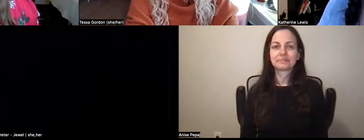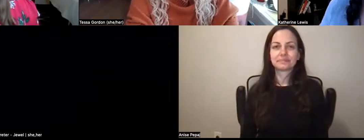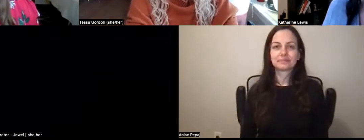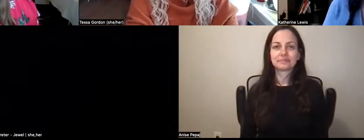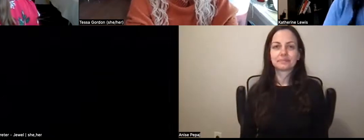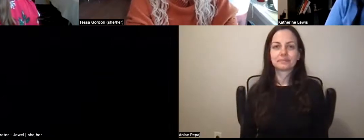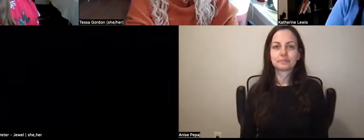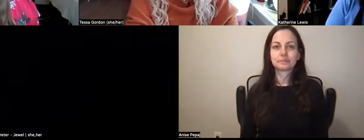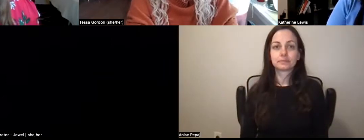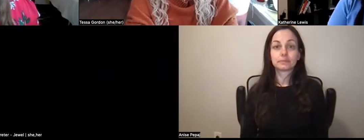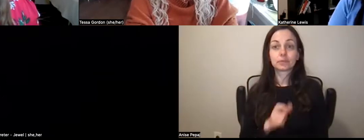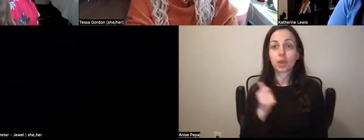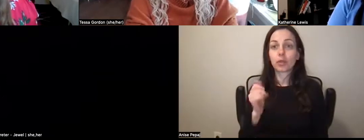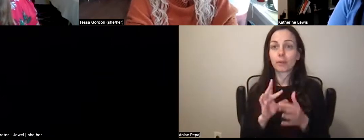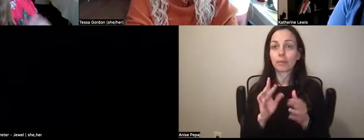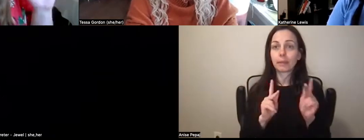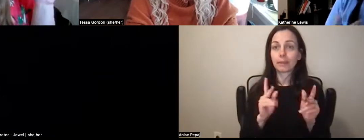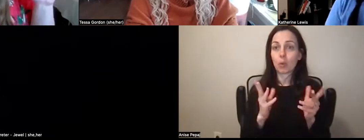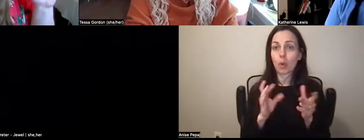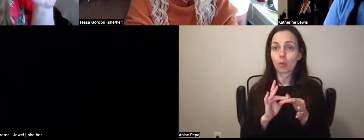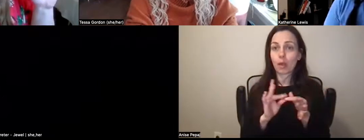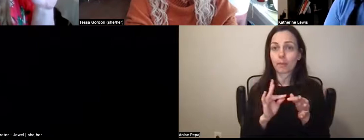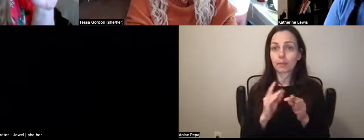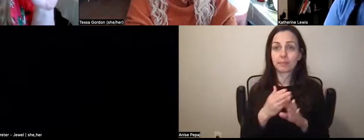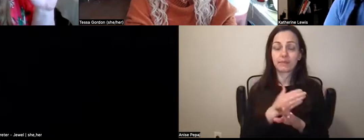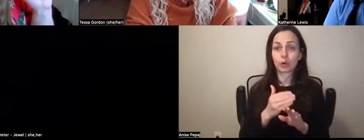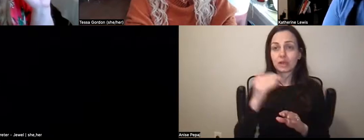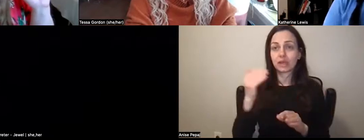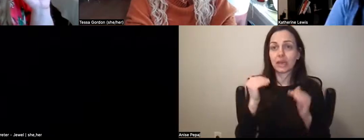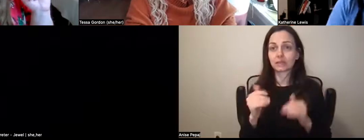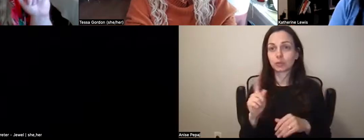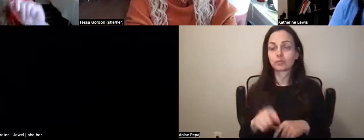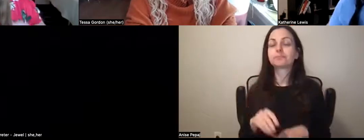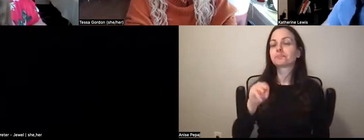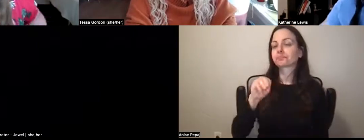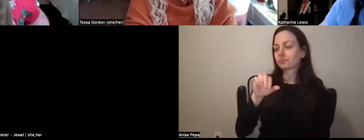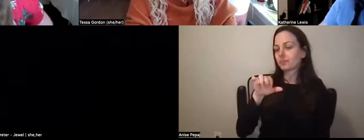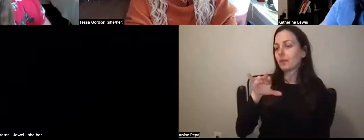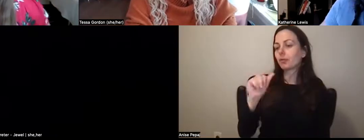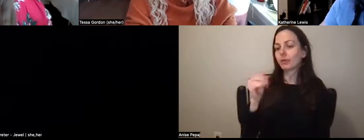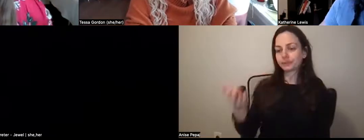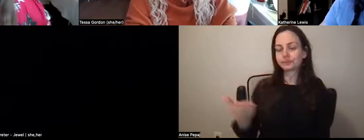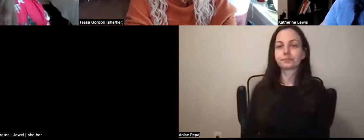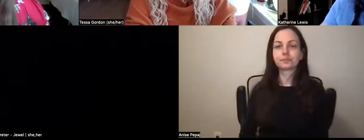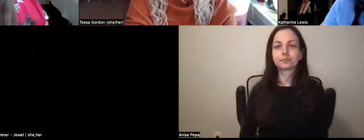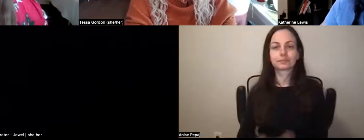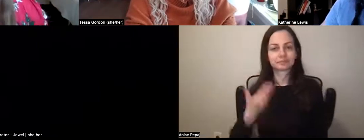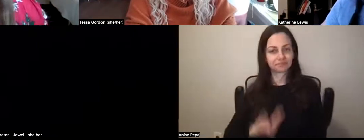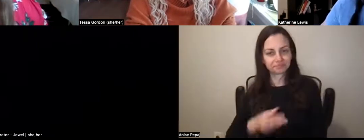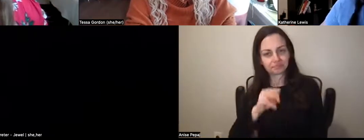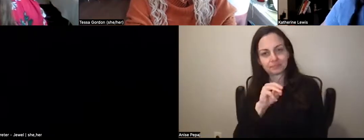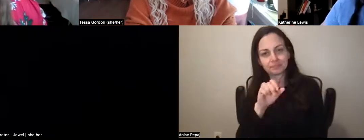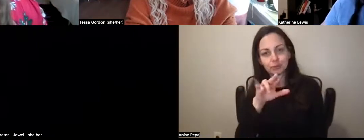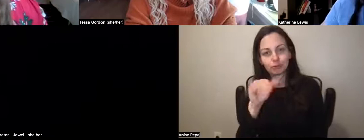Do we have any others who would like to answer that question before we get to another question? Yes, Maria. This is Maria.